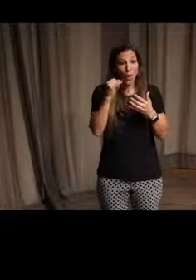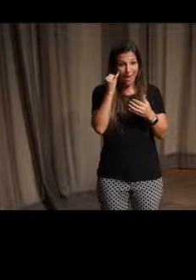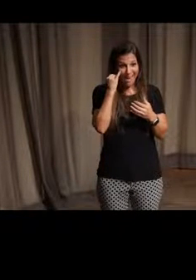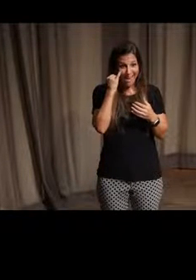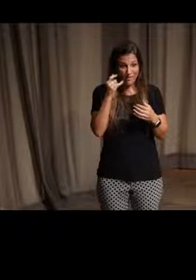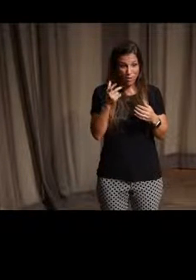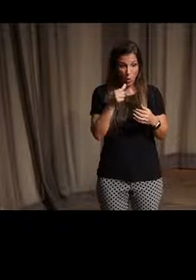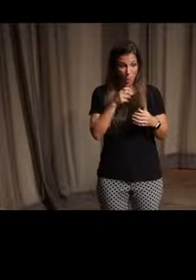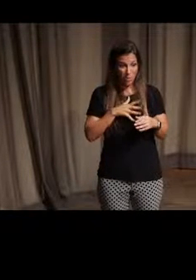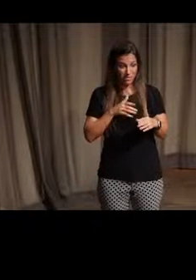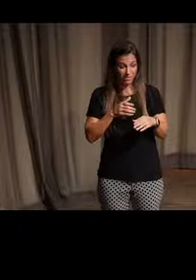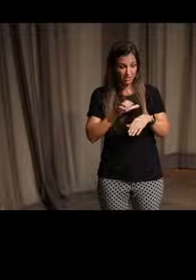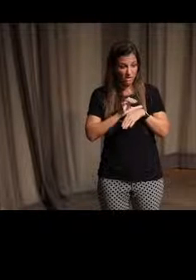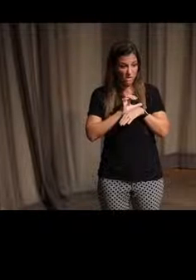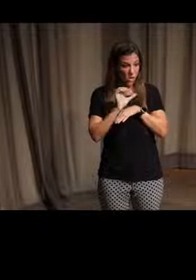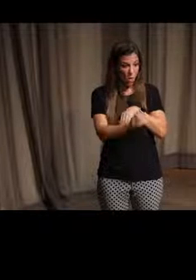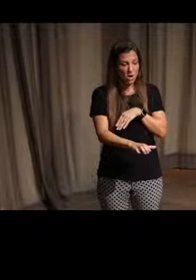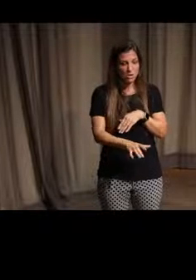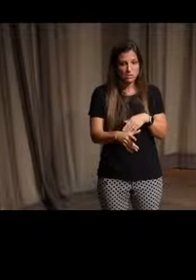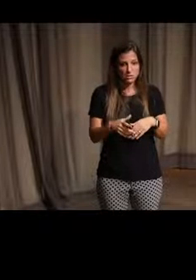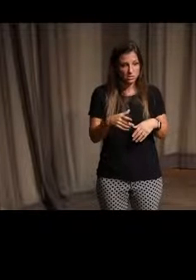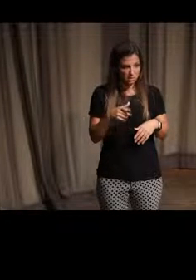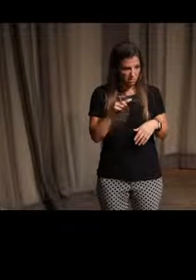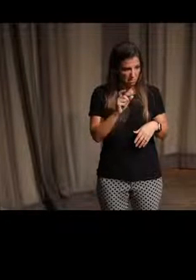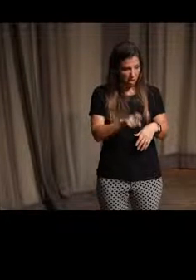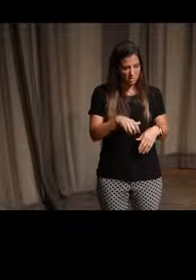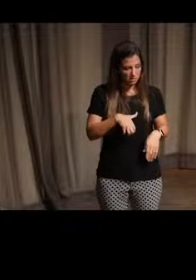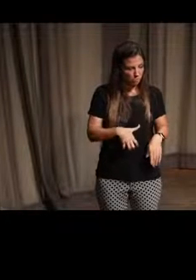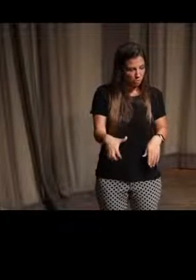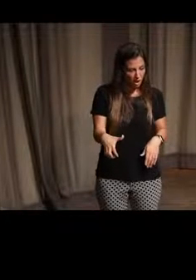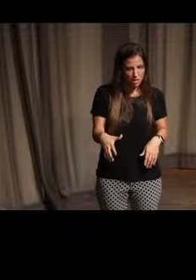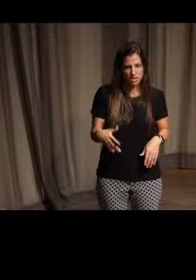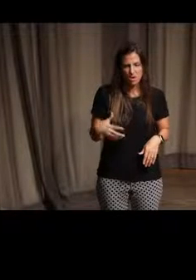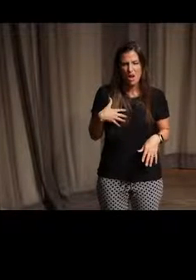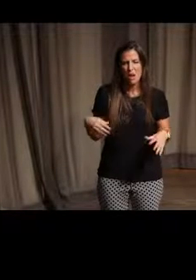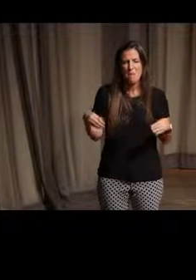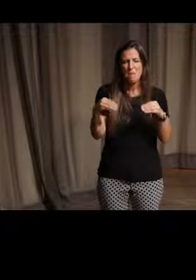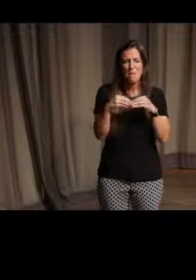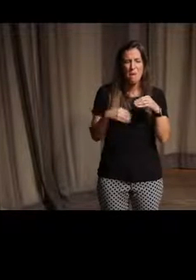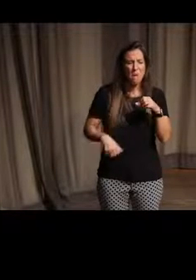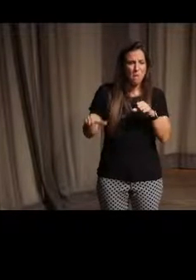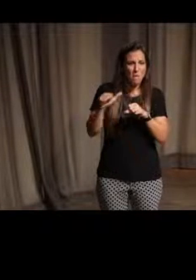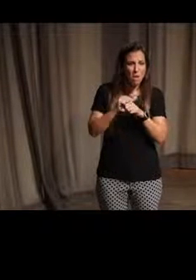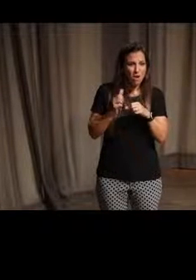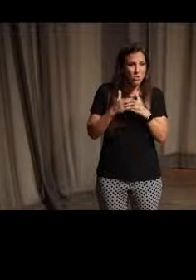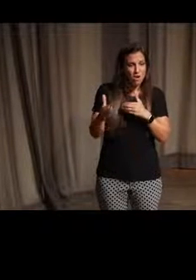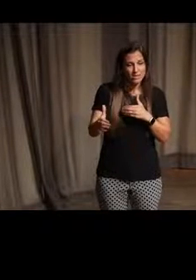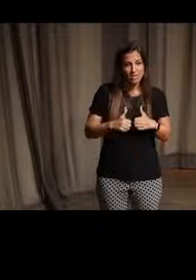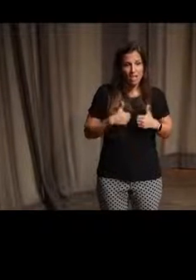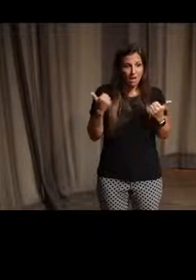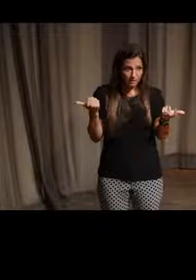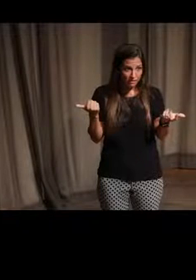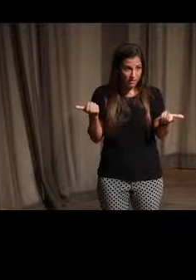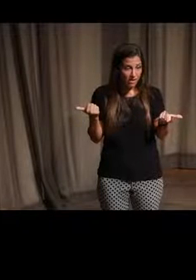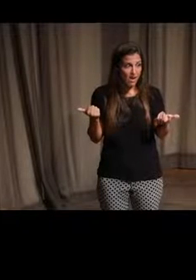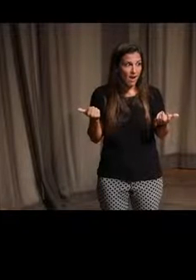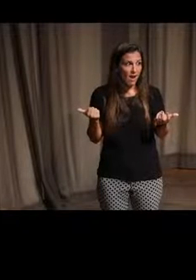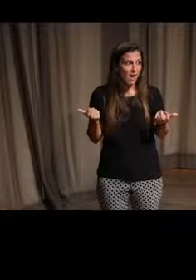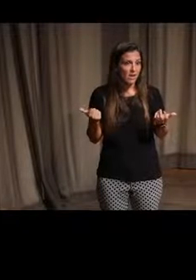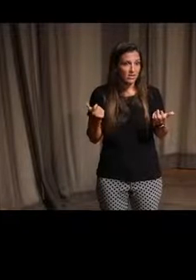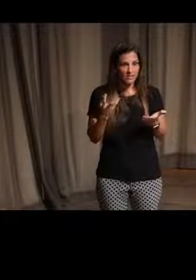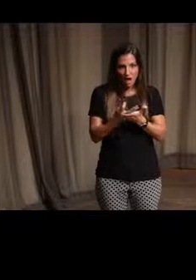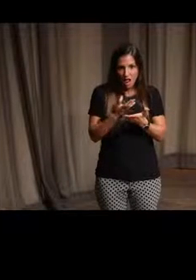a woman into having an unwanted pregnancy, she will have so much more work for the rest of her life. And this